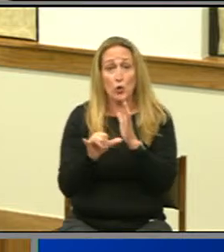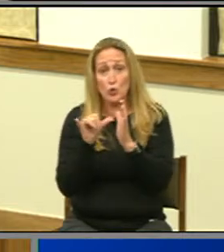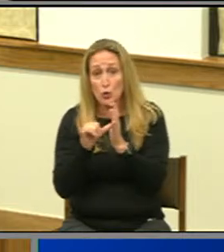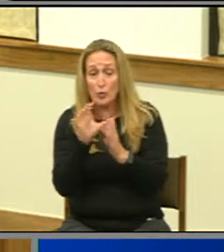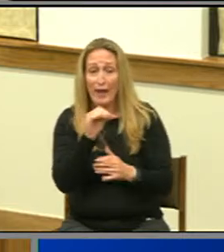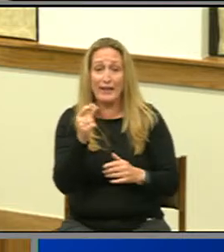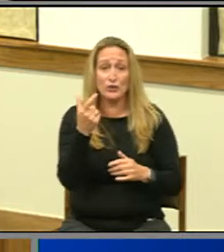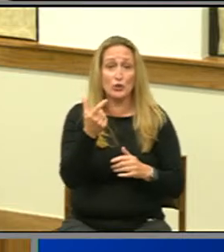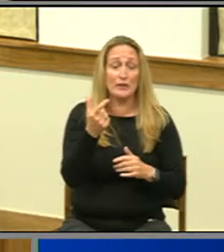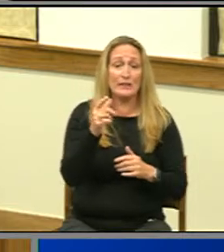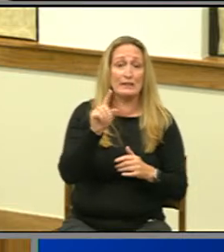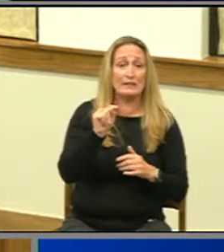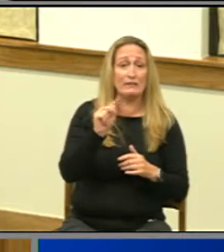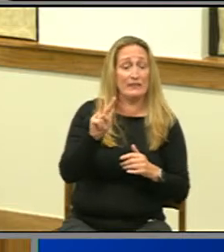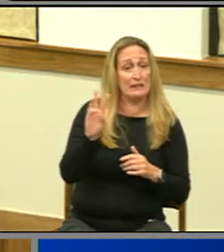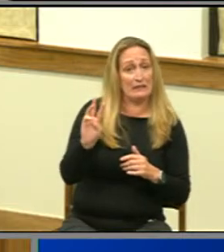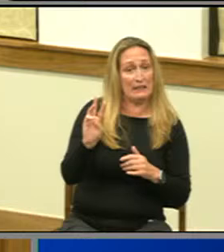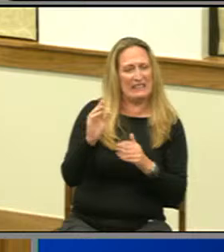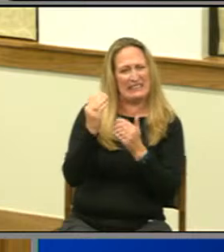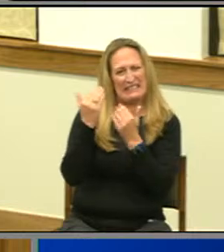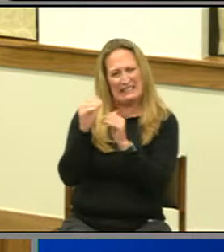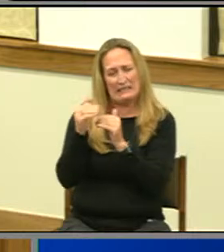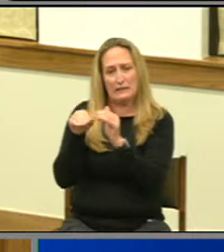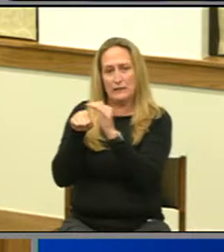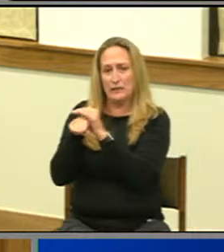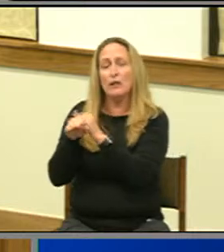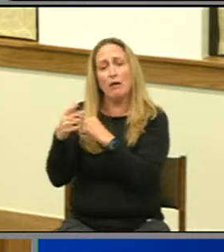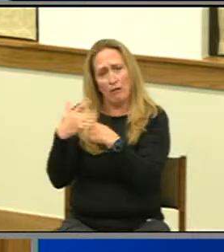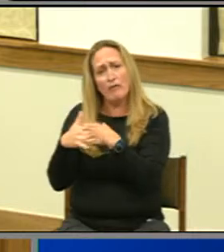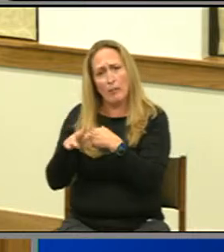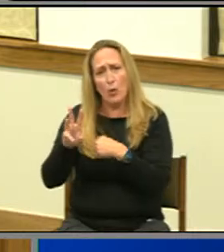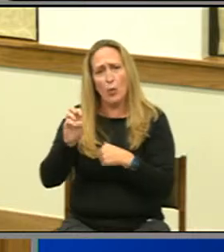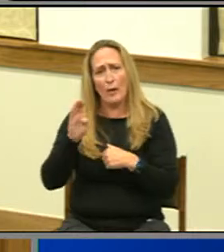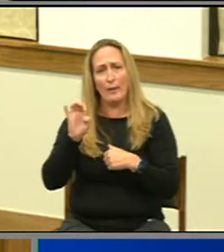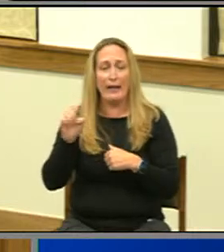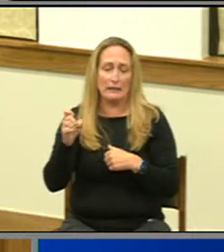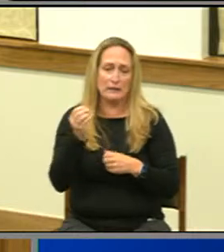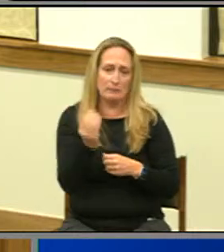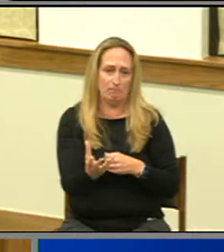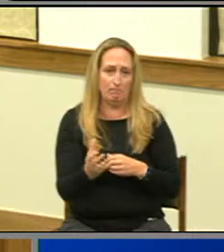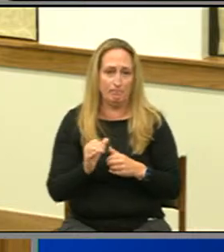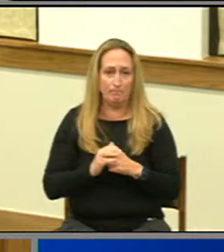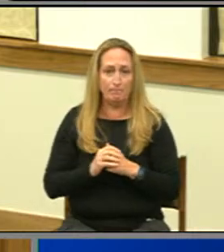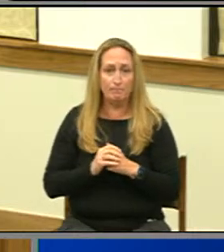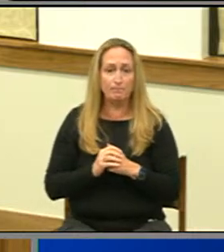and GTV6. Limited access is available on WebEx.